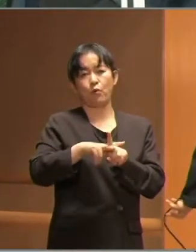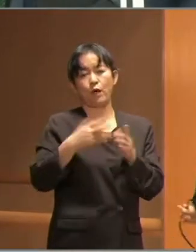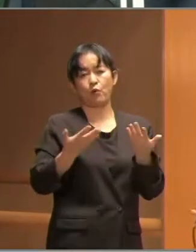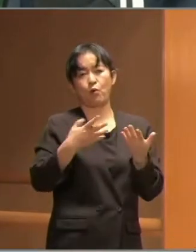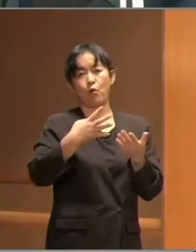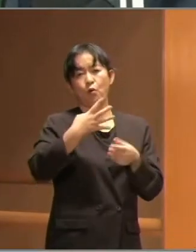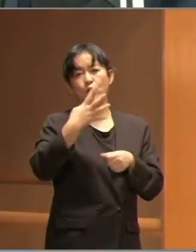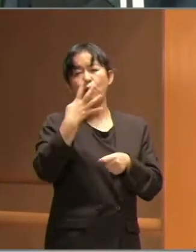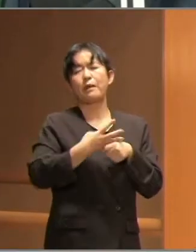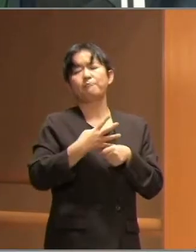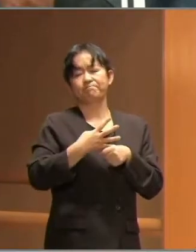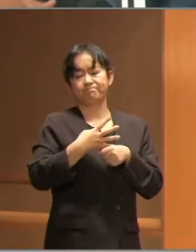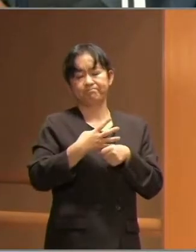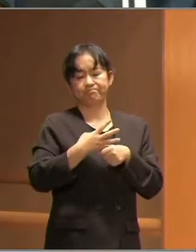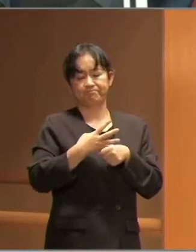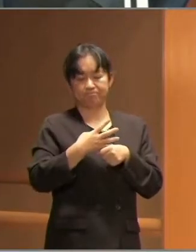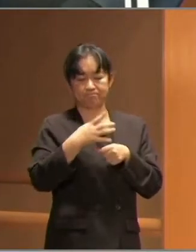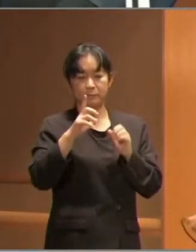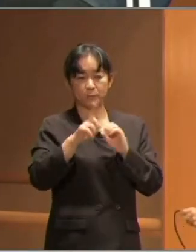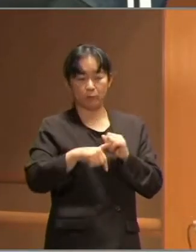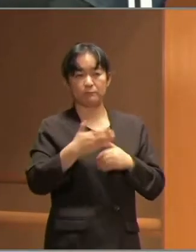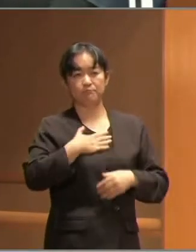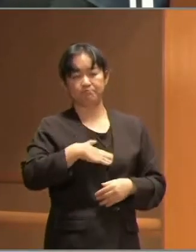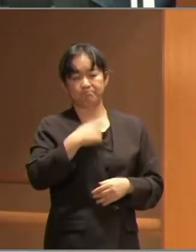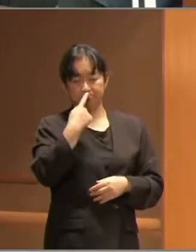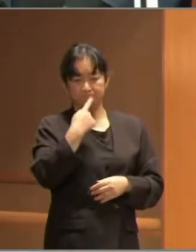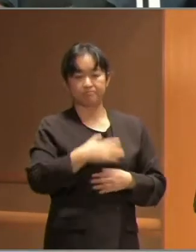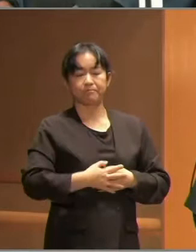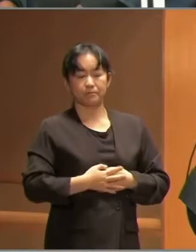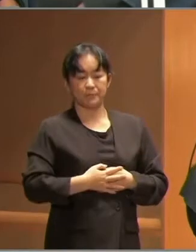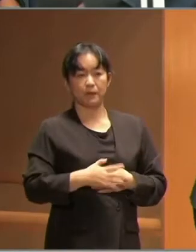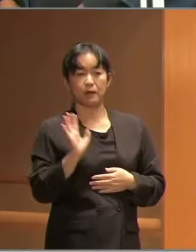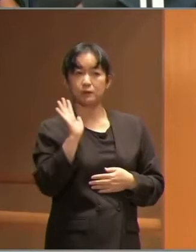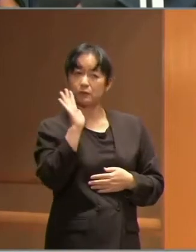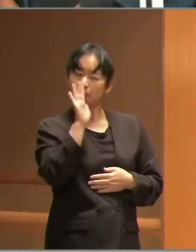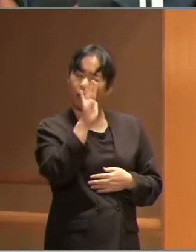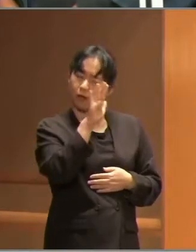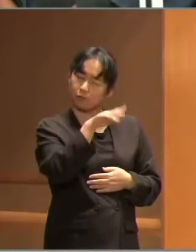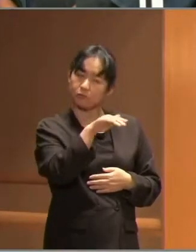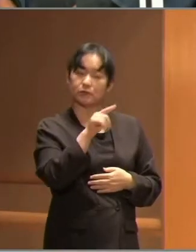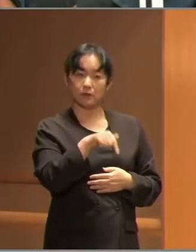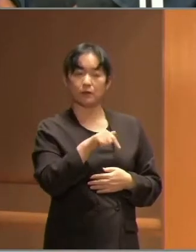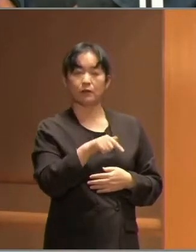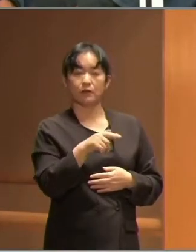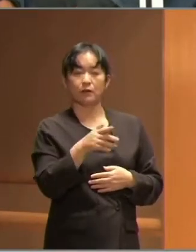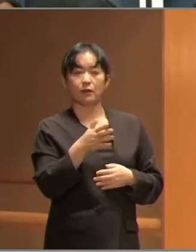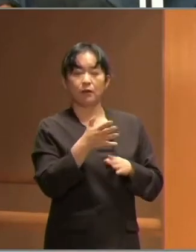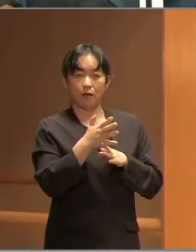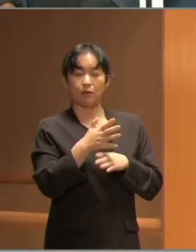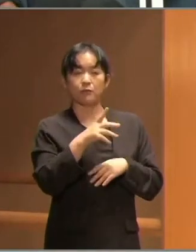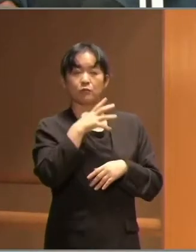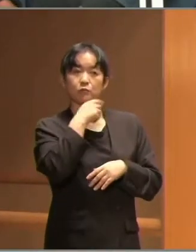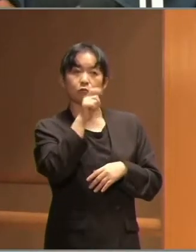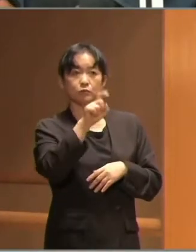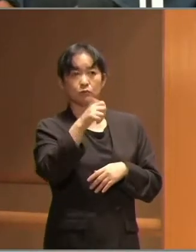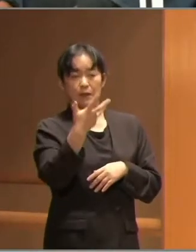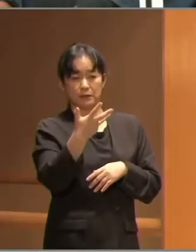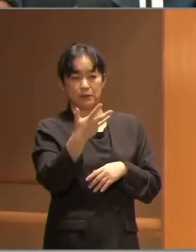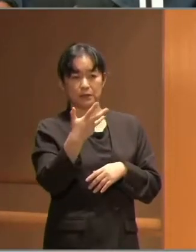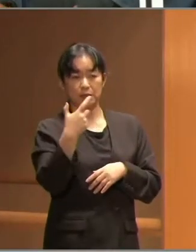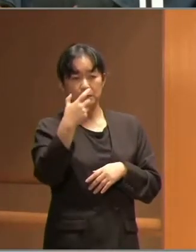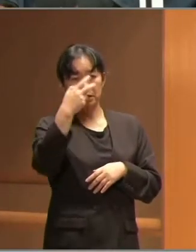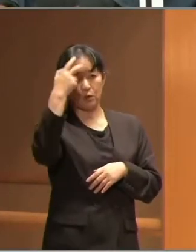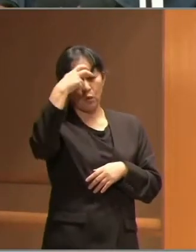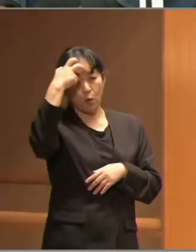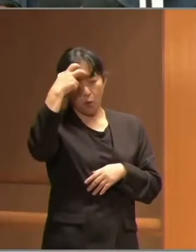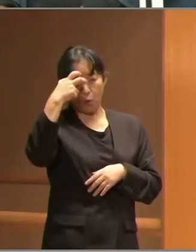elementary school, I got to know that there was a word called washi. And later, when I was 18 years old,